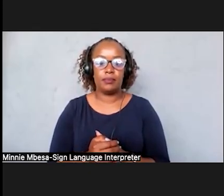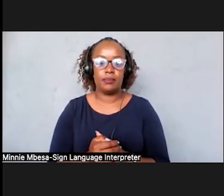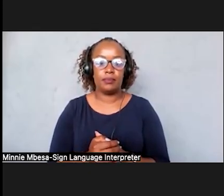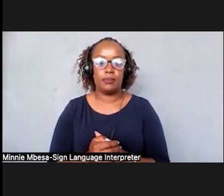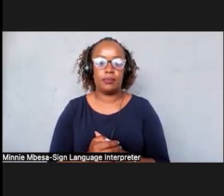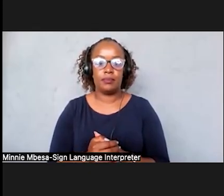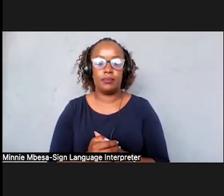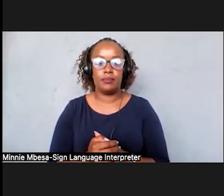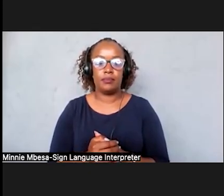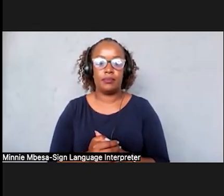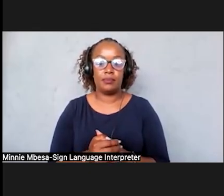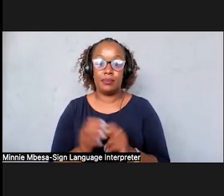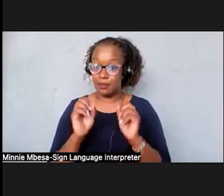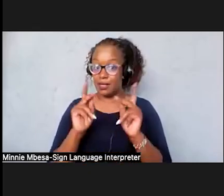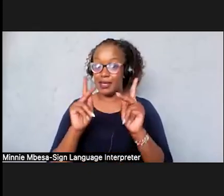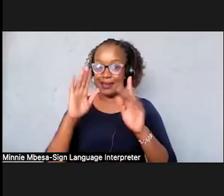Okay, hello.